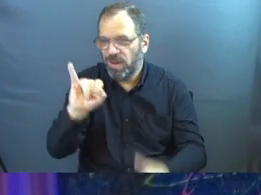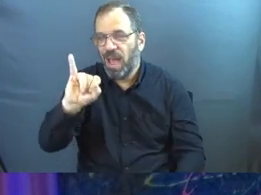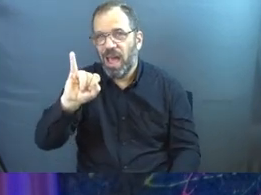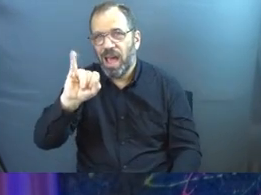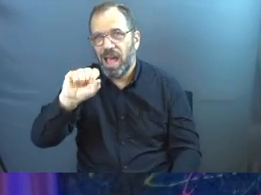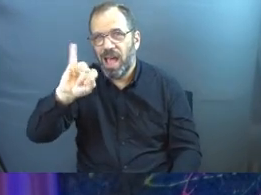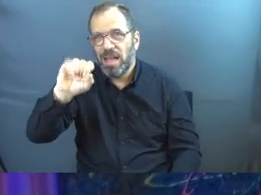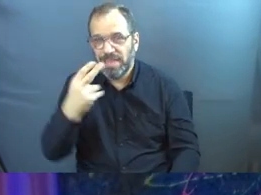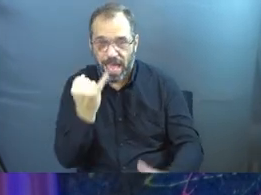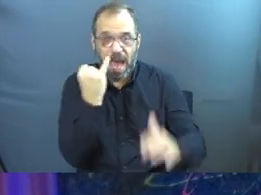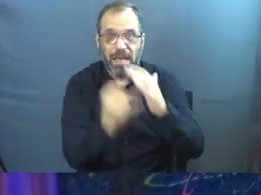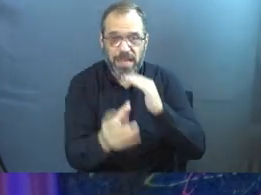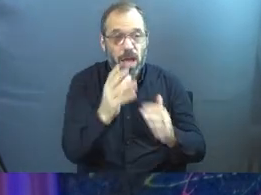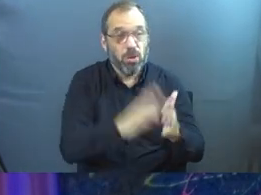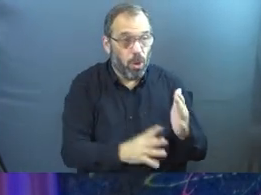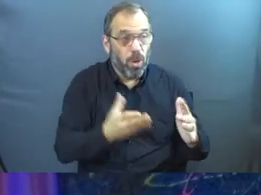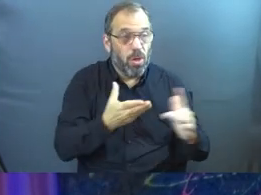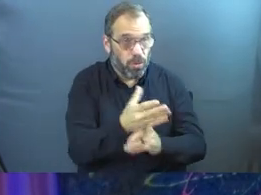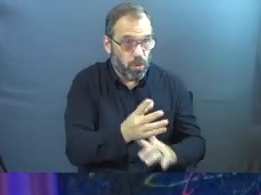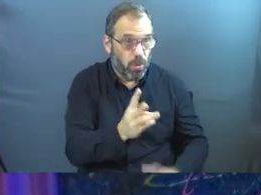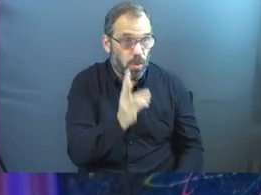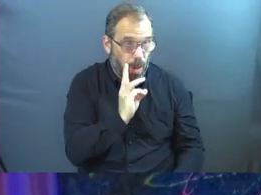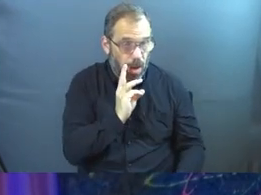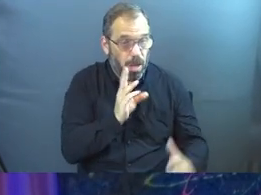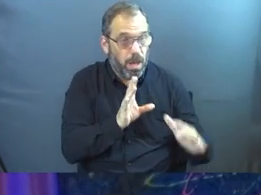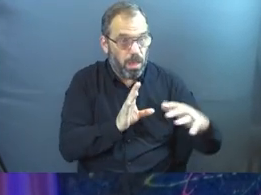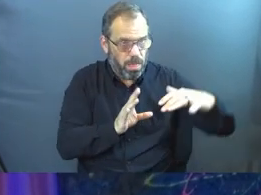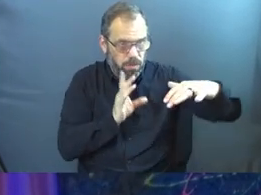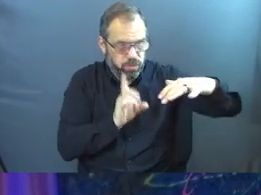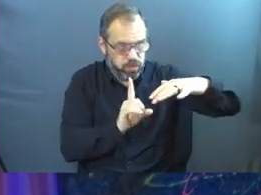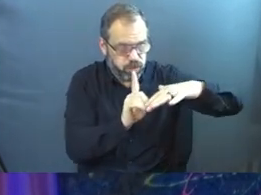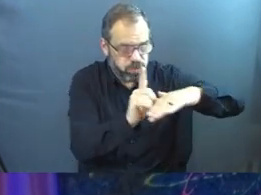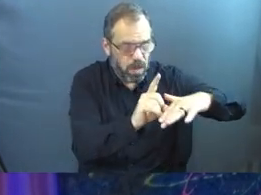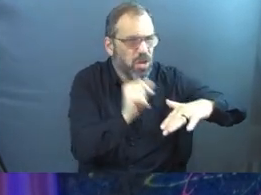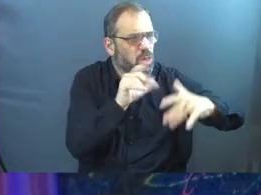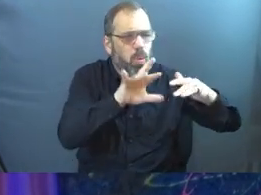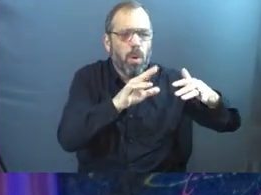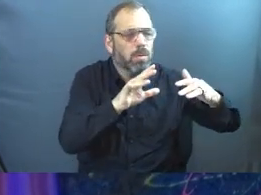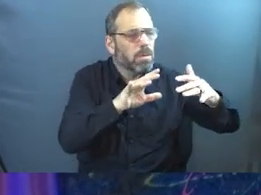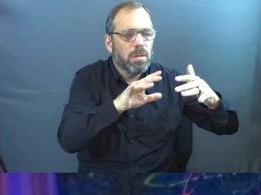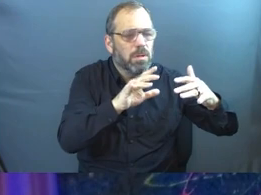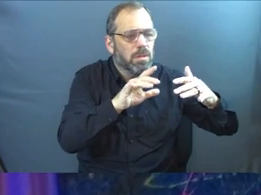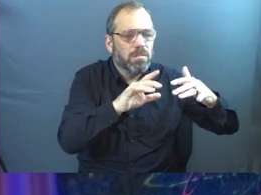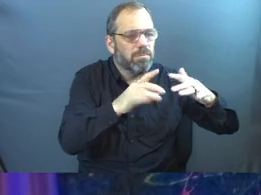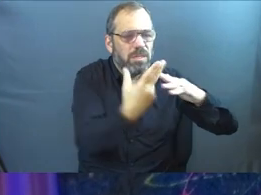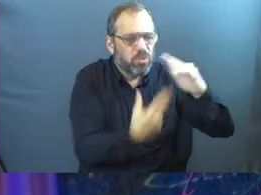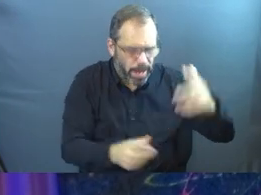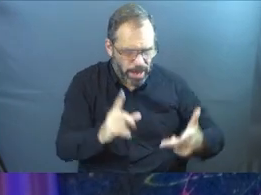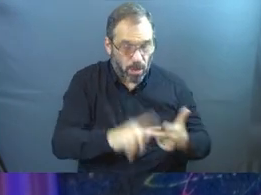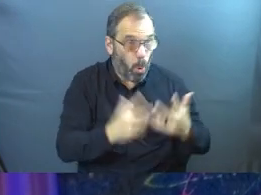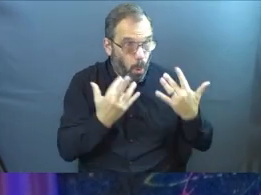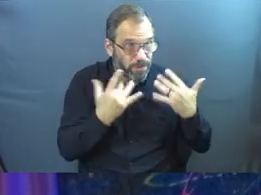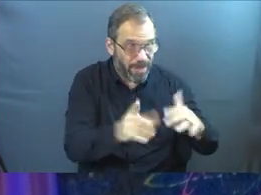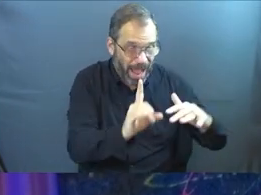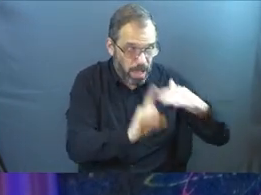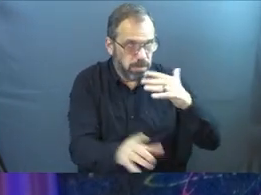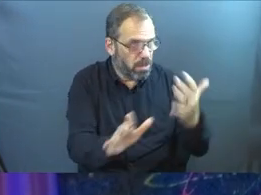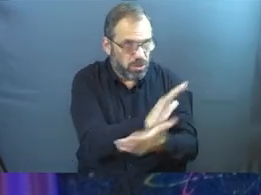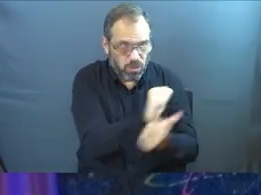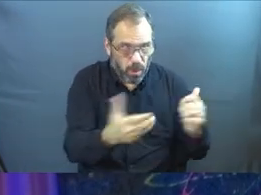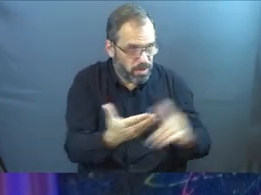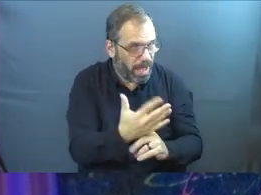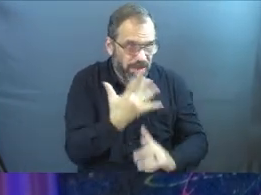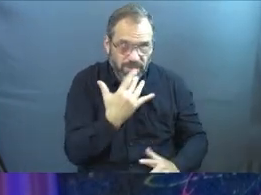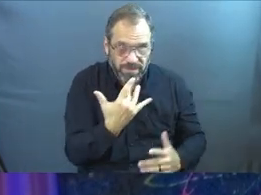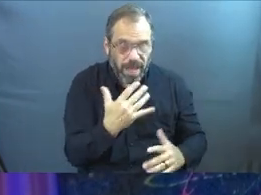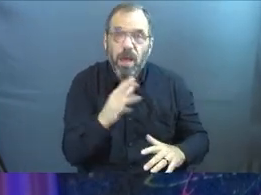It says, you might go through the water, but you're not going to be drowned. You might go through the fire, but you will not be ultimately be destroyed by the